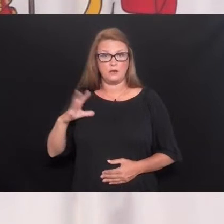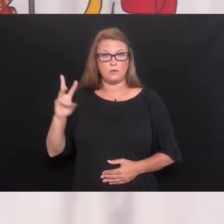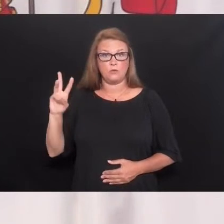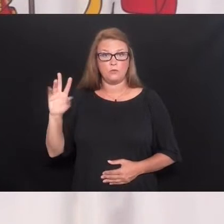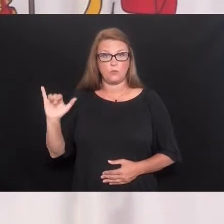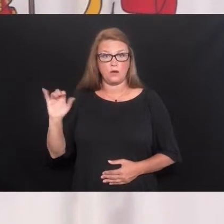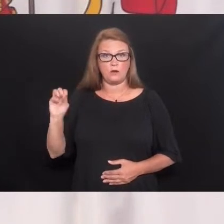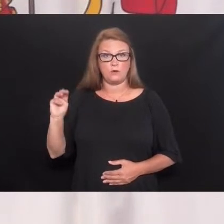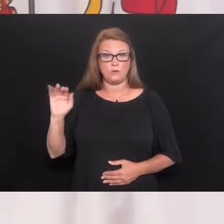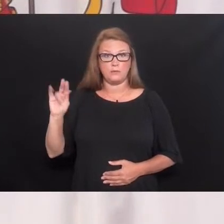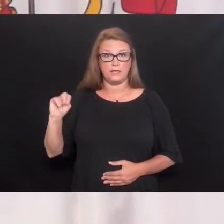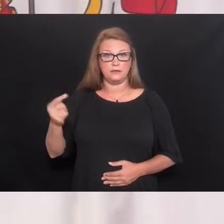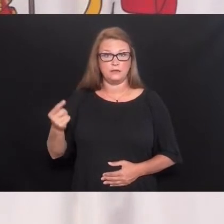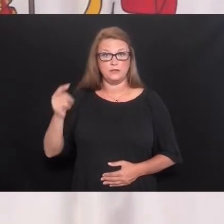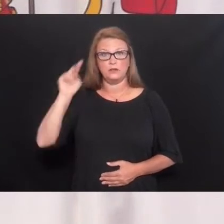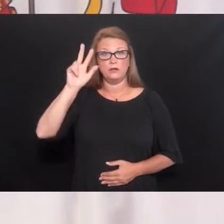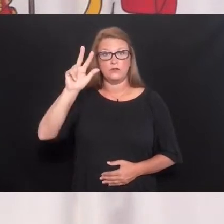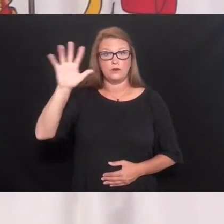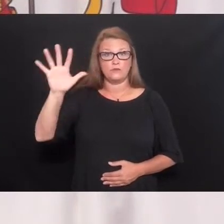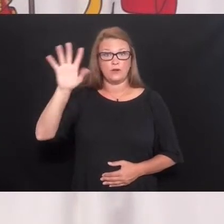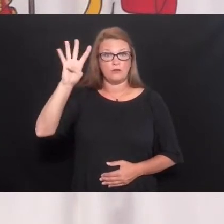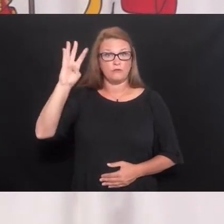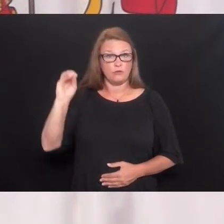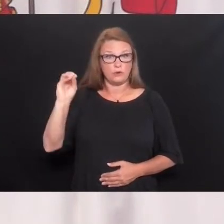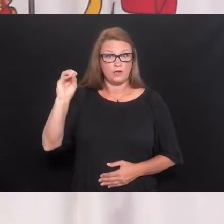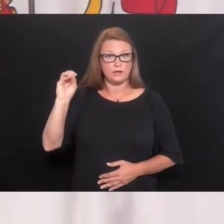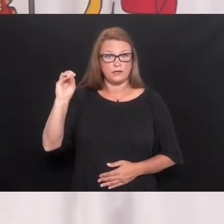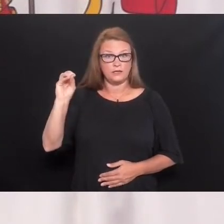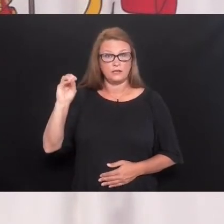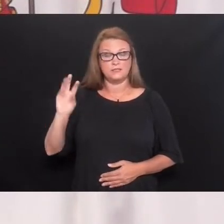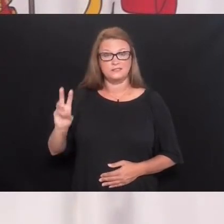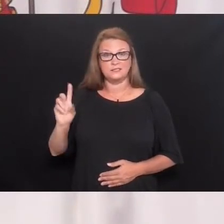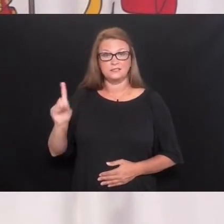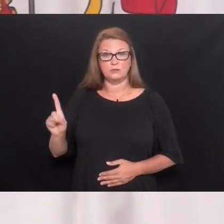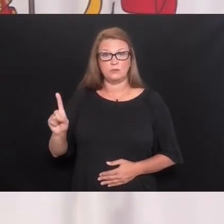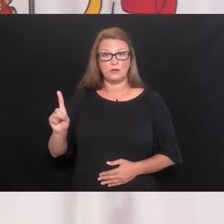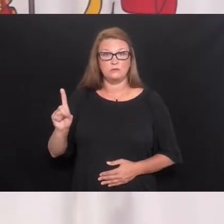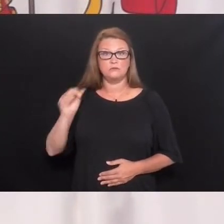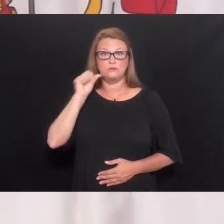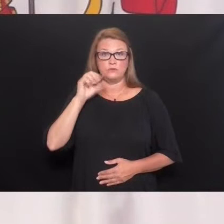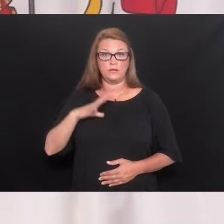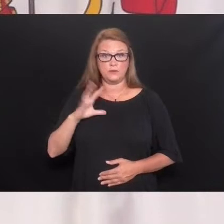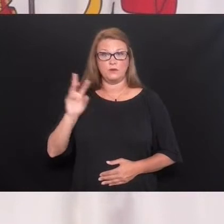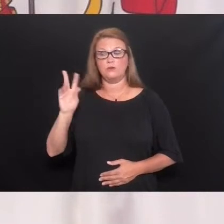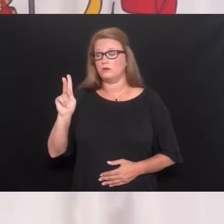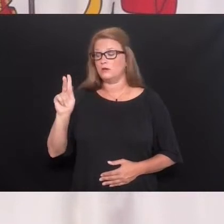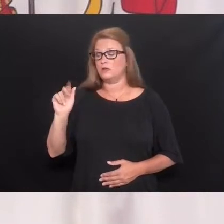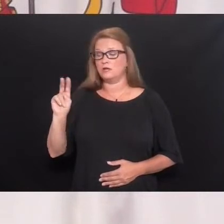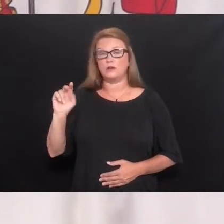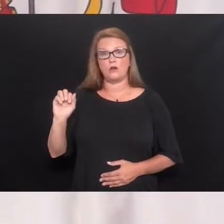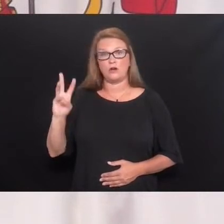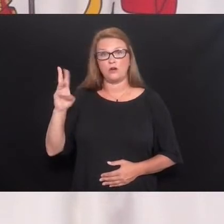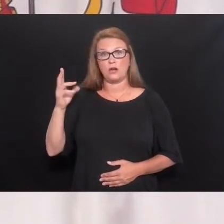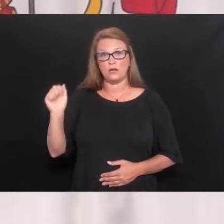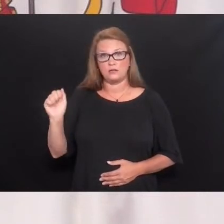County. The 3,540th death is a 61-year-old female from Kanawha County.